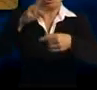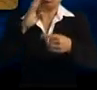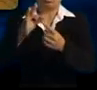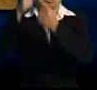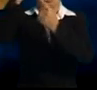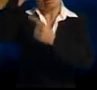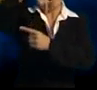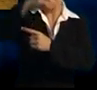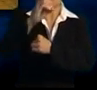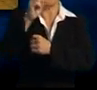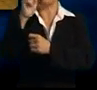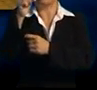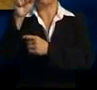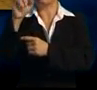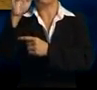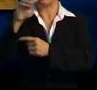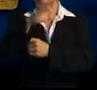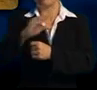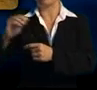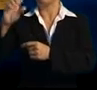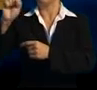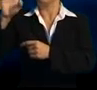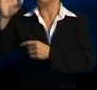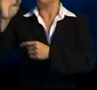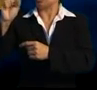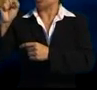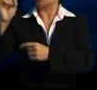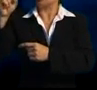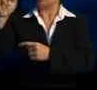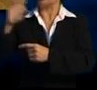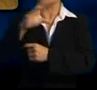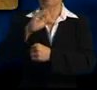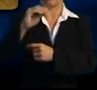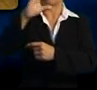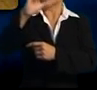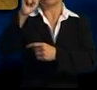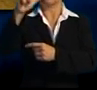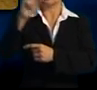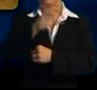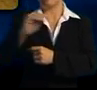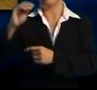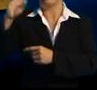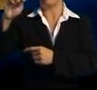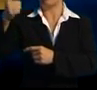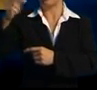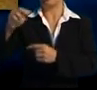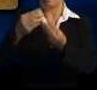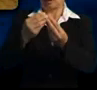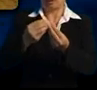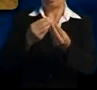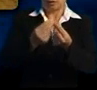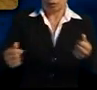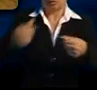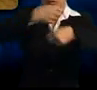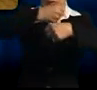for potassium oxide, sodium oxide, calcium oxide, and magnesium oxide. They dissolve to